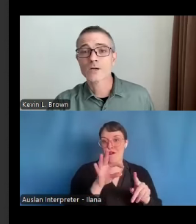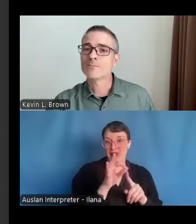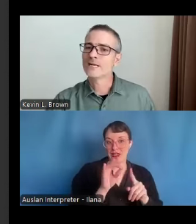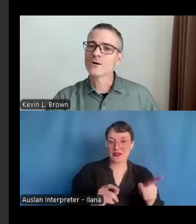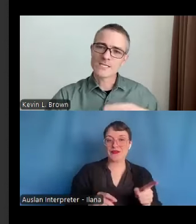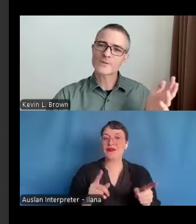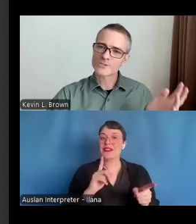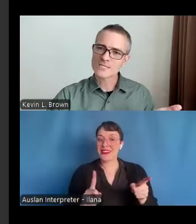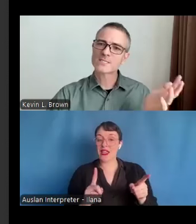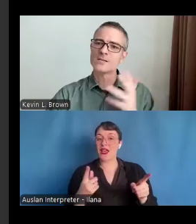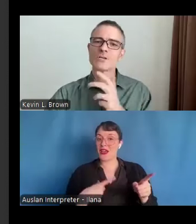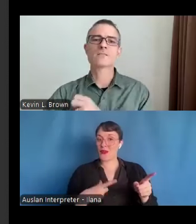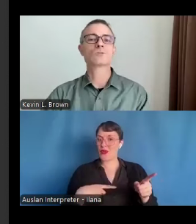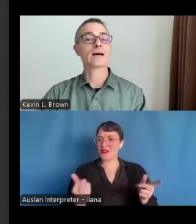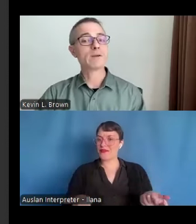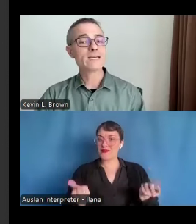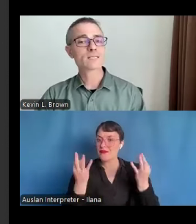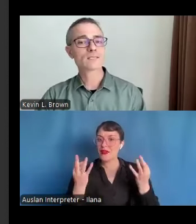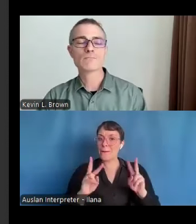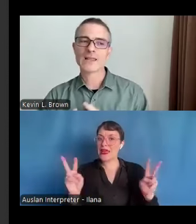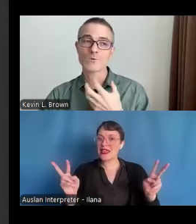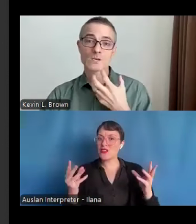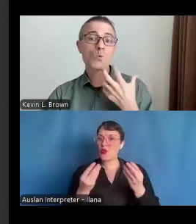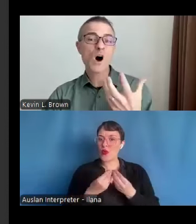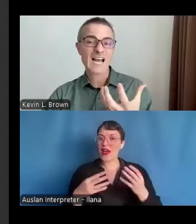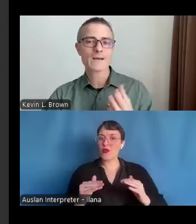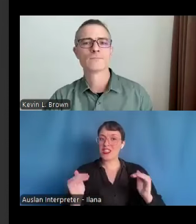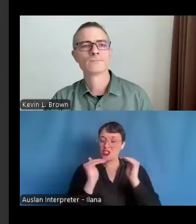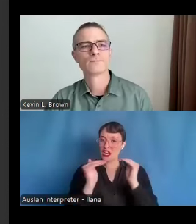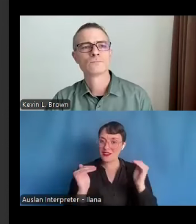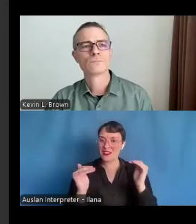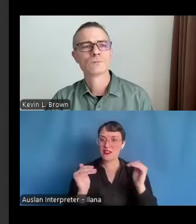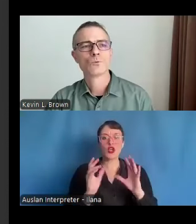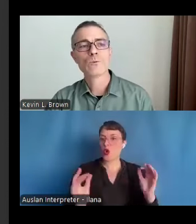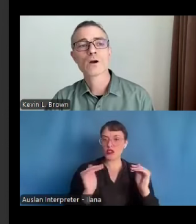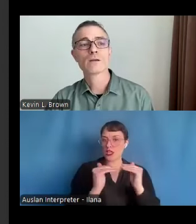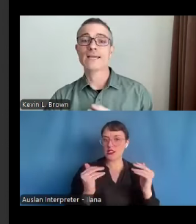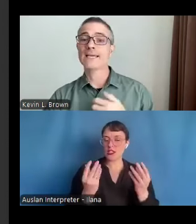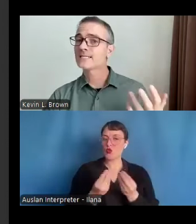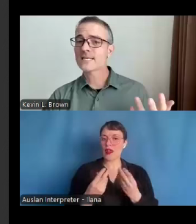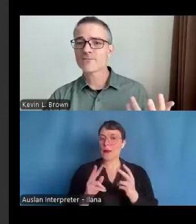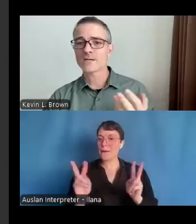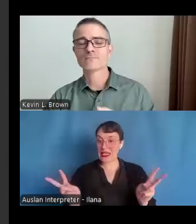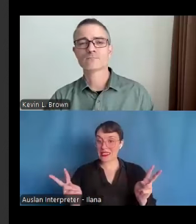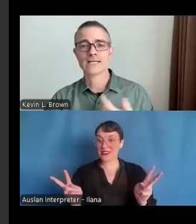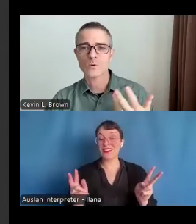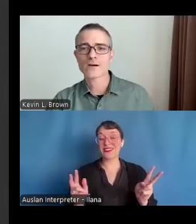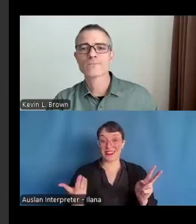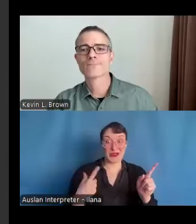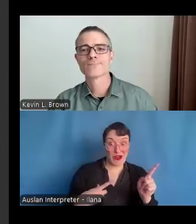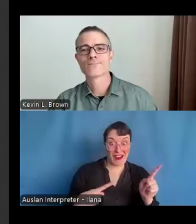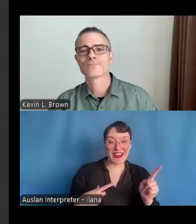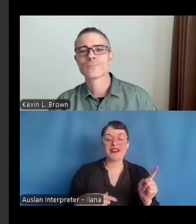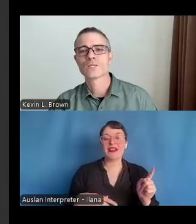Because there can be no peace without justice and no justice without peace. That was their why. We work in East Africa. That's